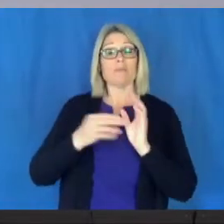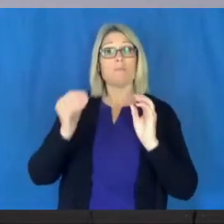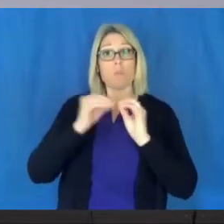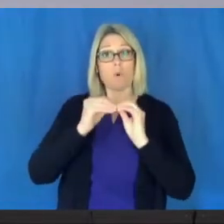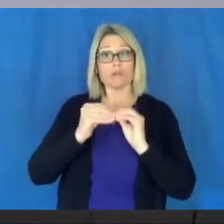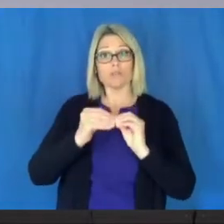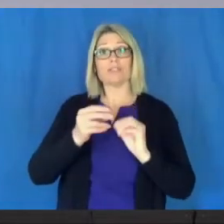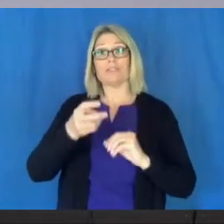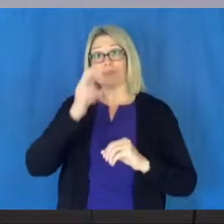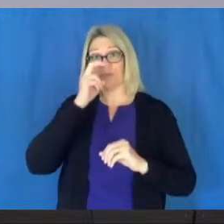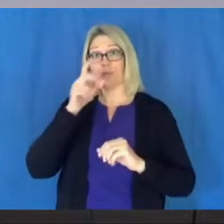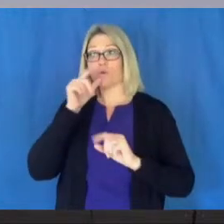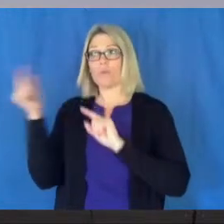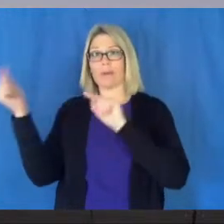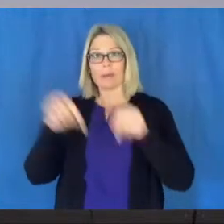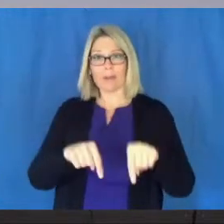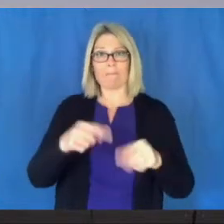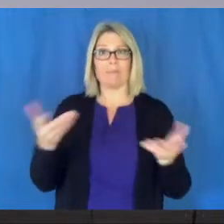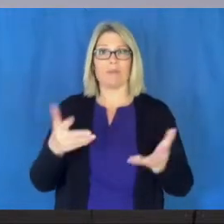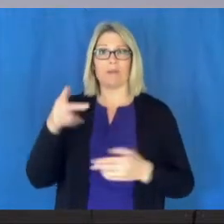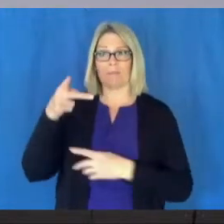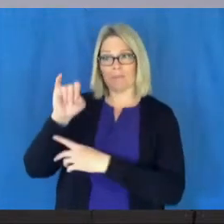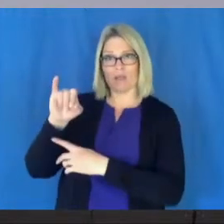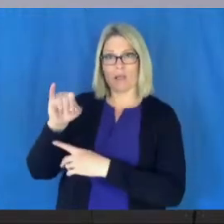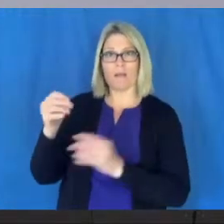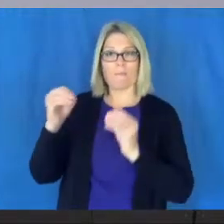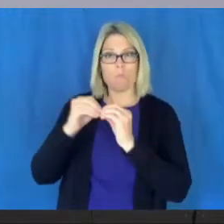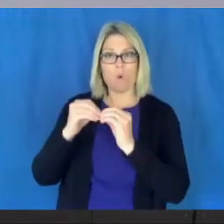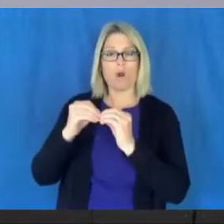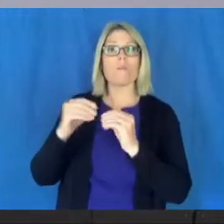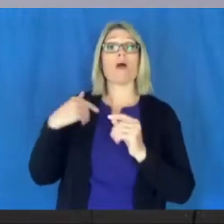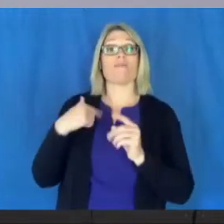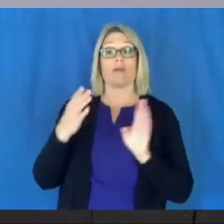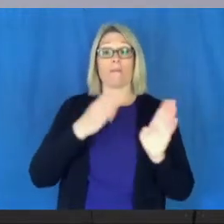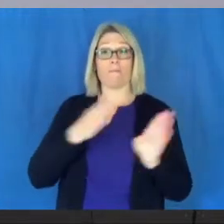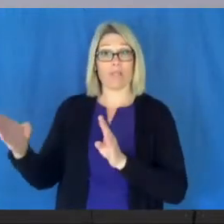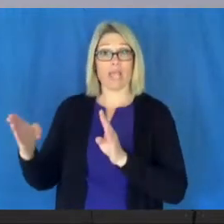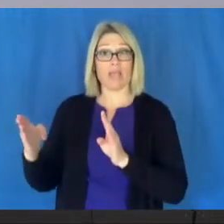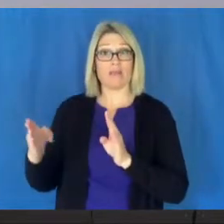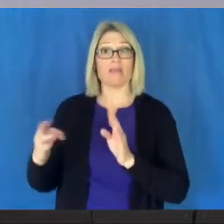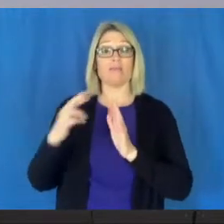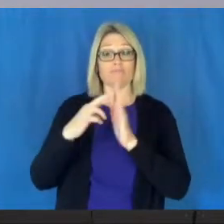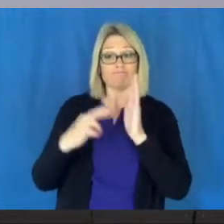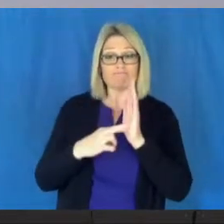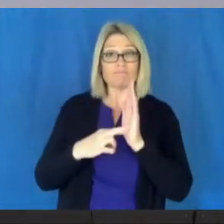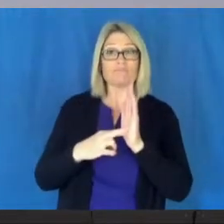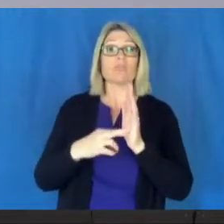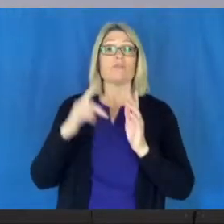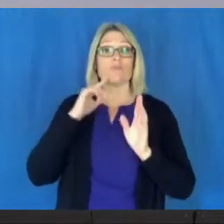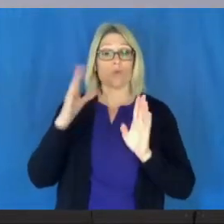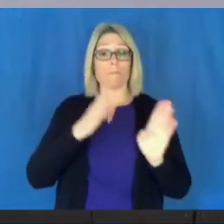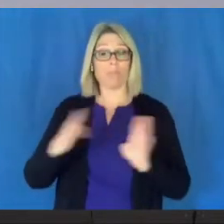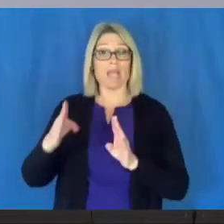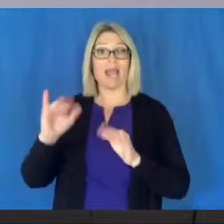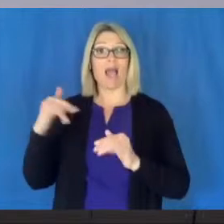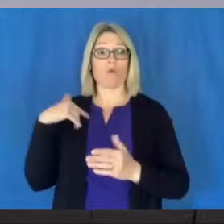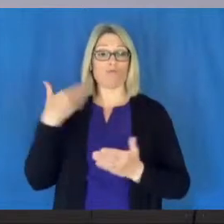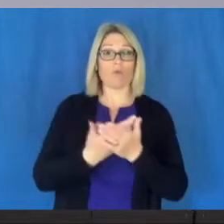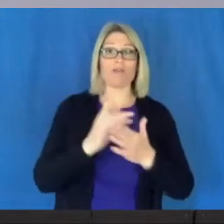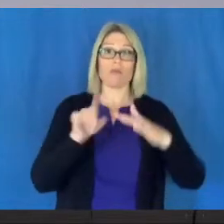who's coming to the province, those isolation plans, the compliance around testing.